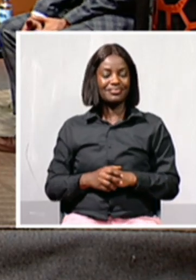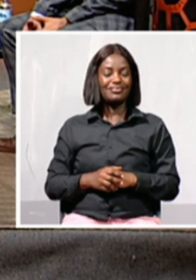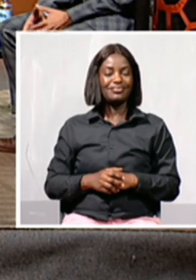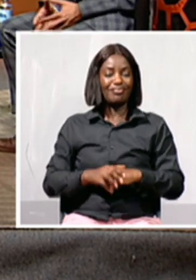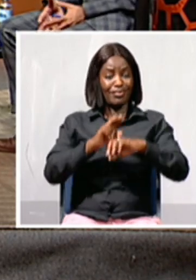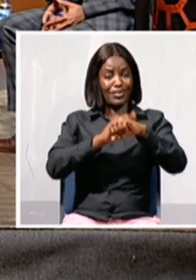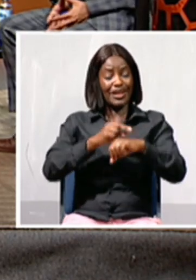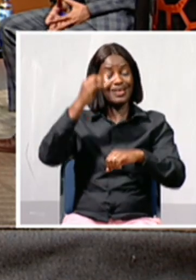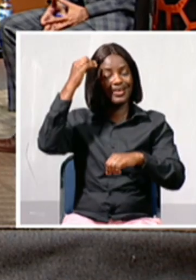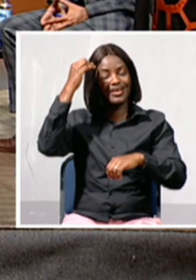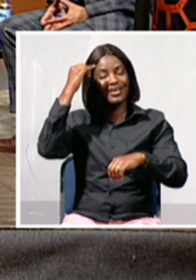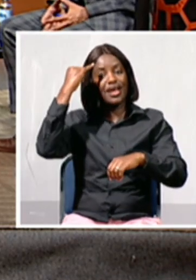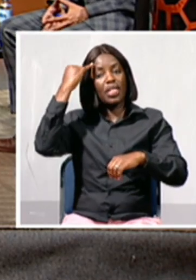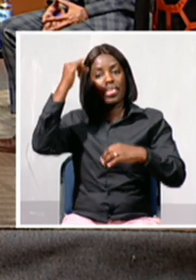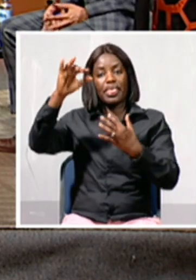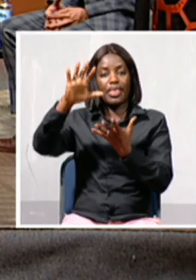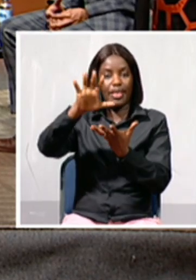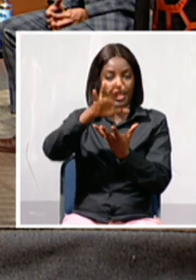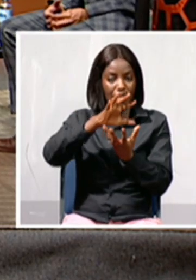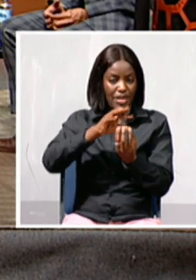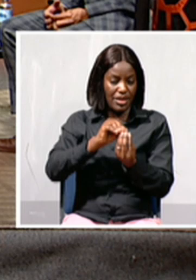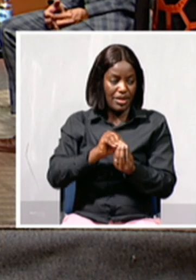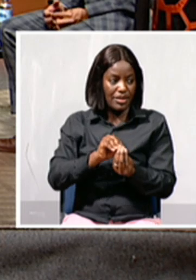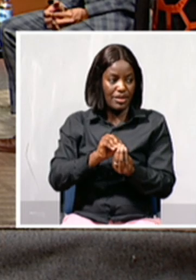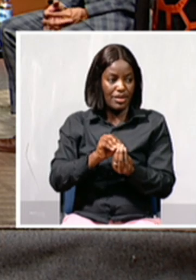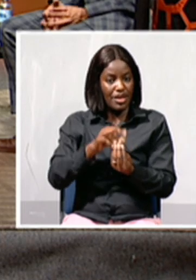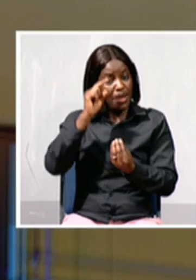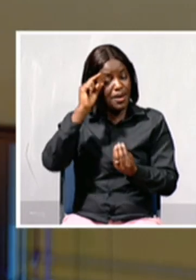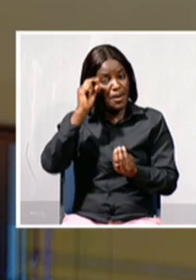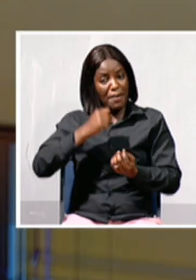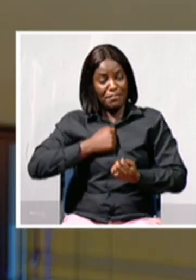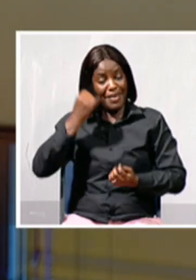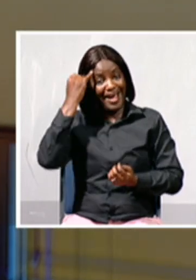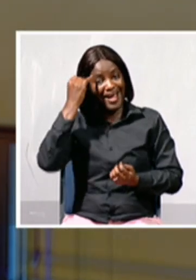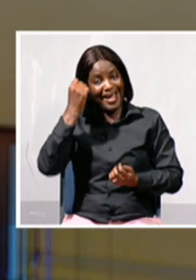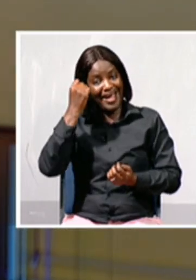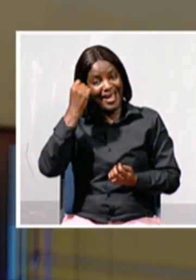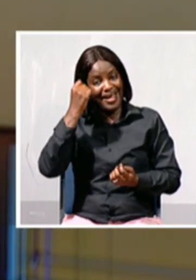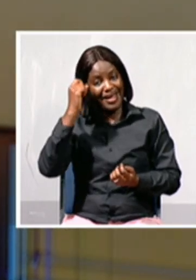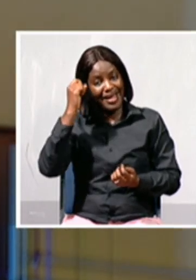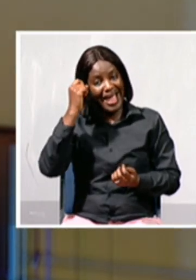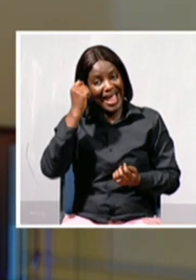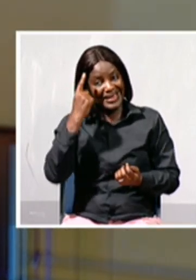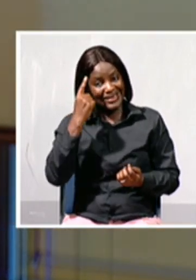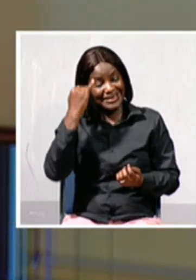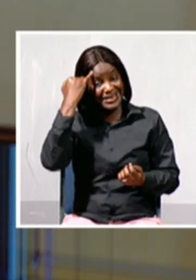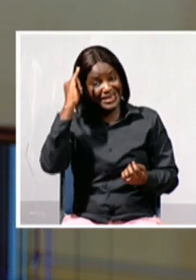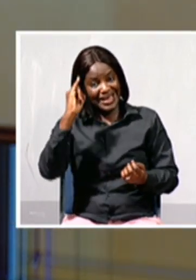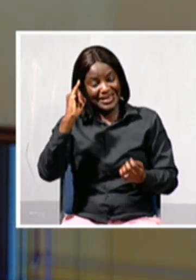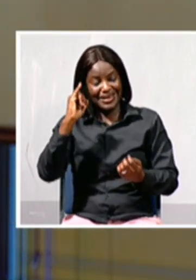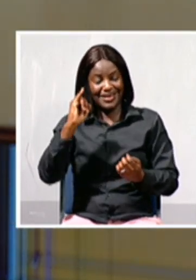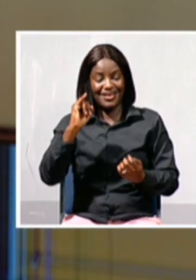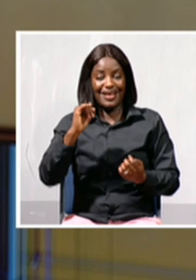this evening, please? My view is that democracy is sustained by the citizens, and citizens